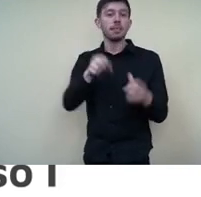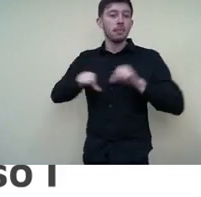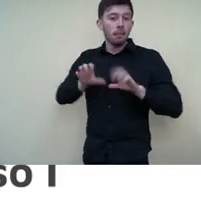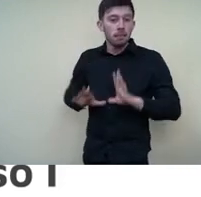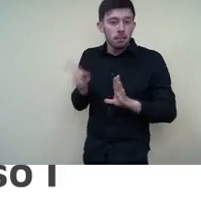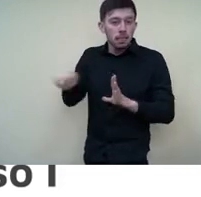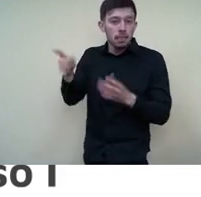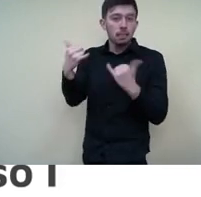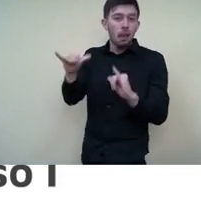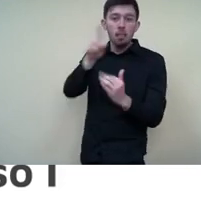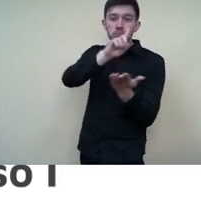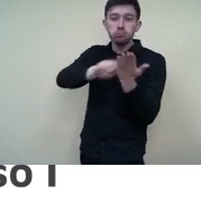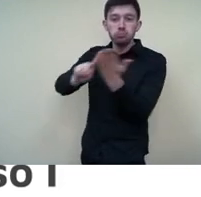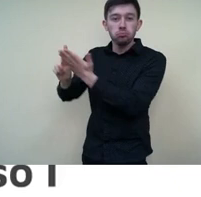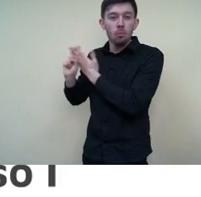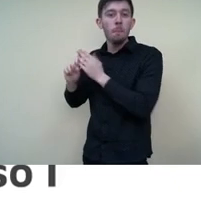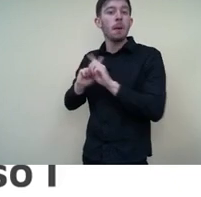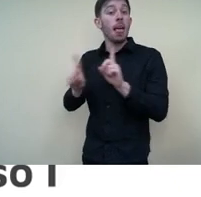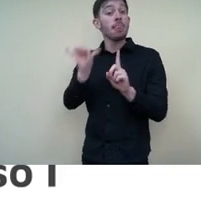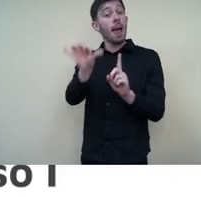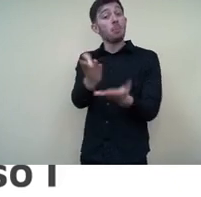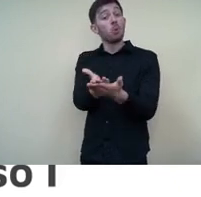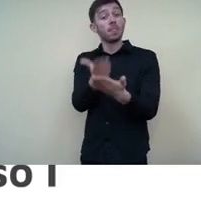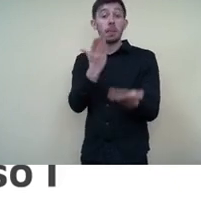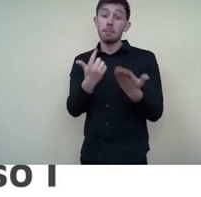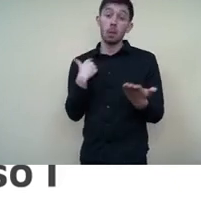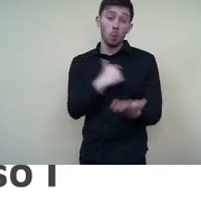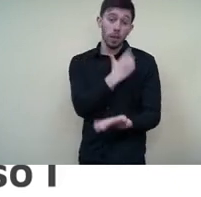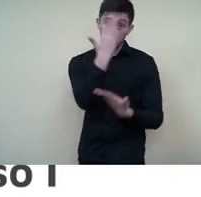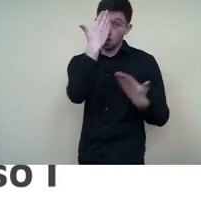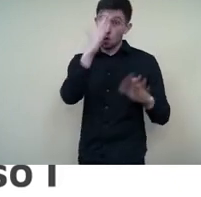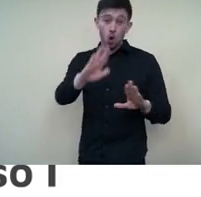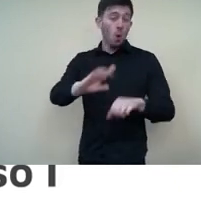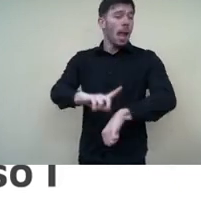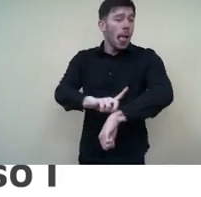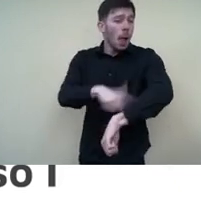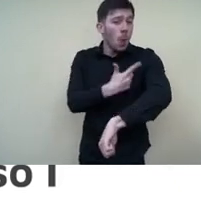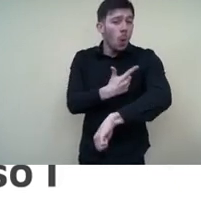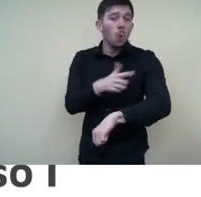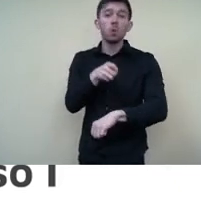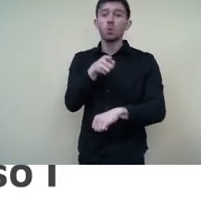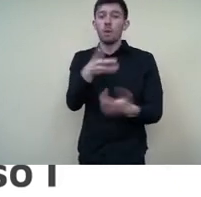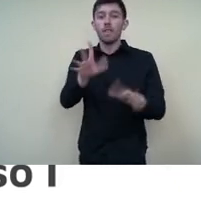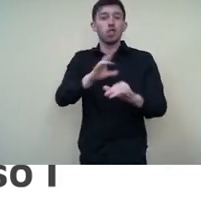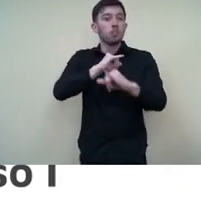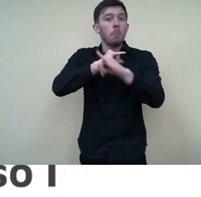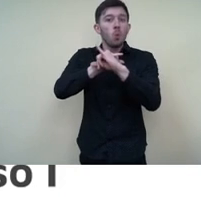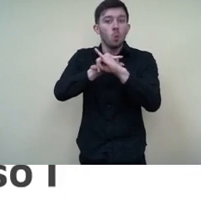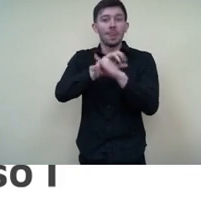it. But this would demonstrate that we don't know how long you're immune after you've already gotten